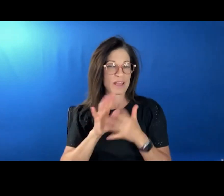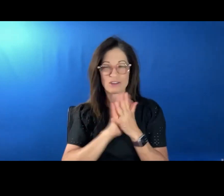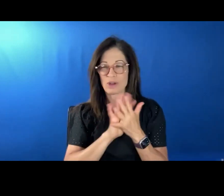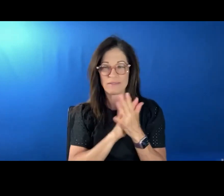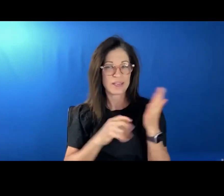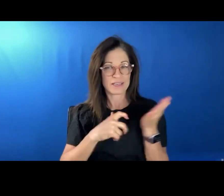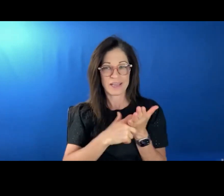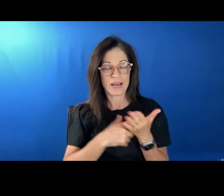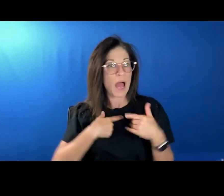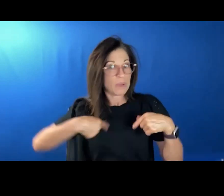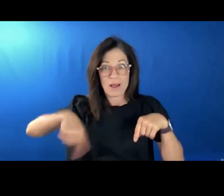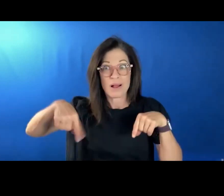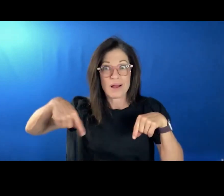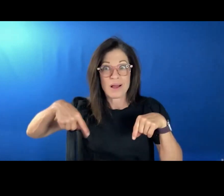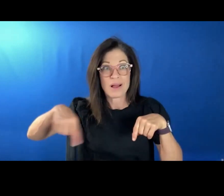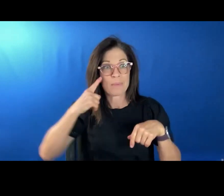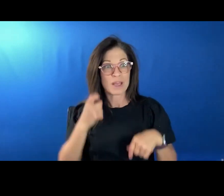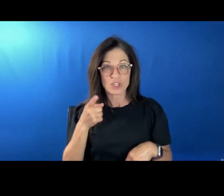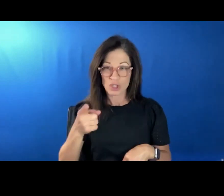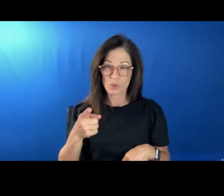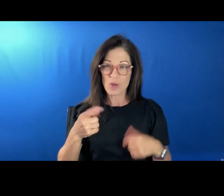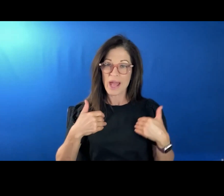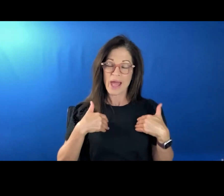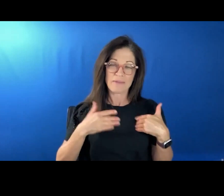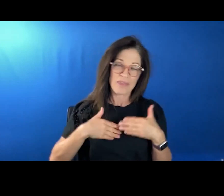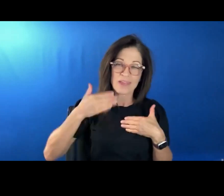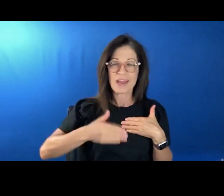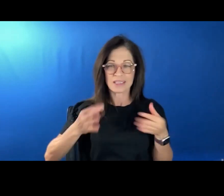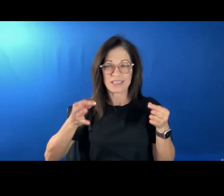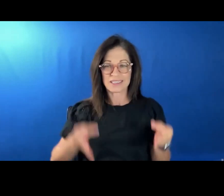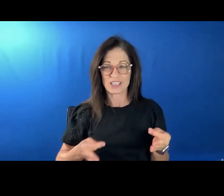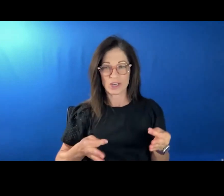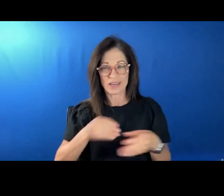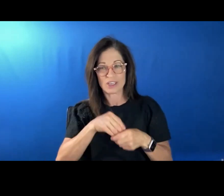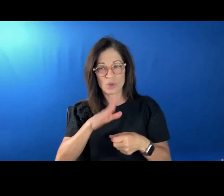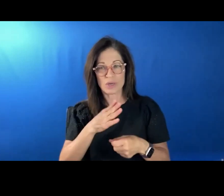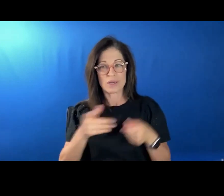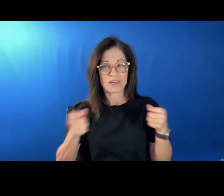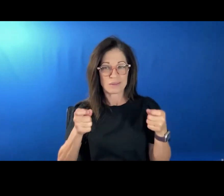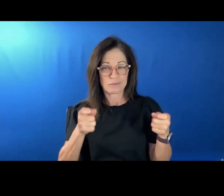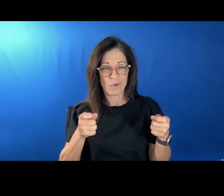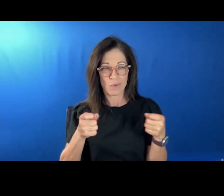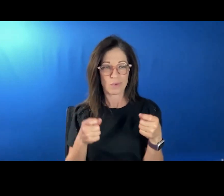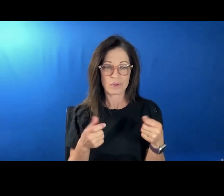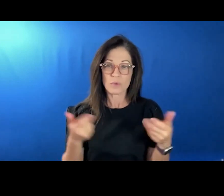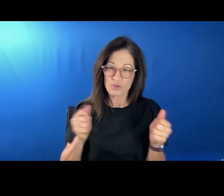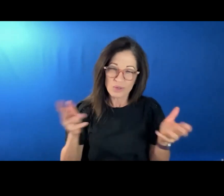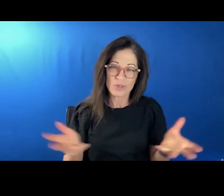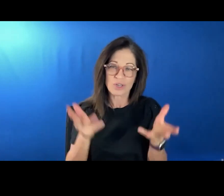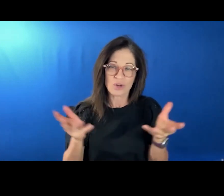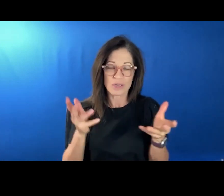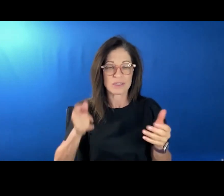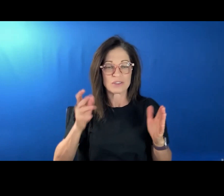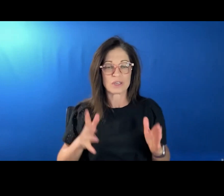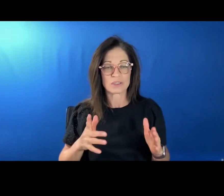would be a nervous wreck, because you hold the next decision in your hands and we were trying to get them to, because they're working with